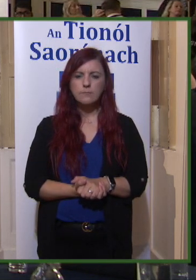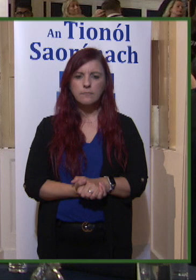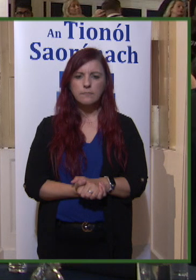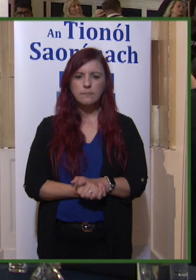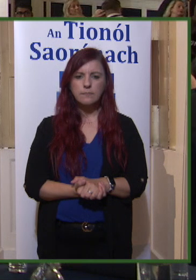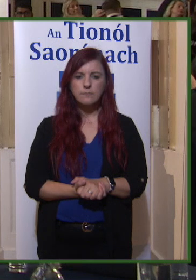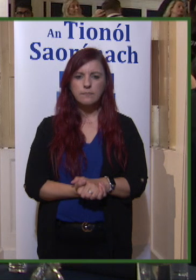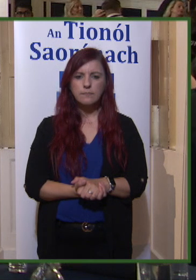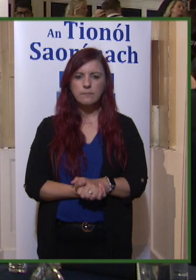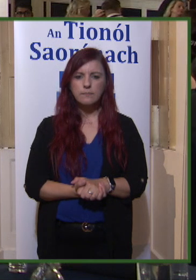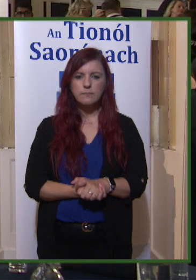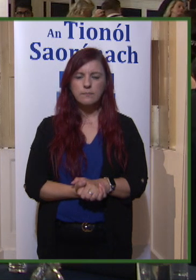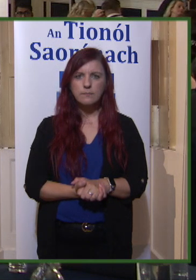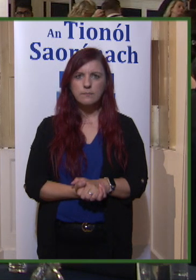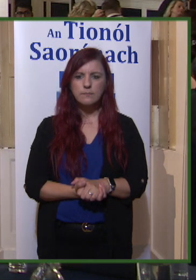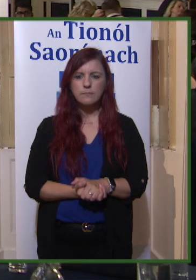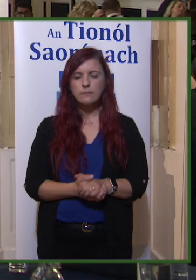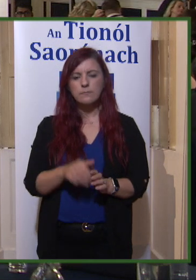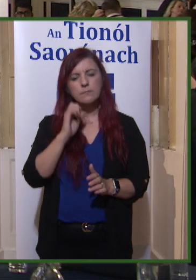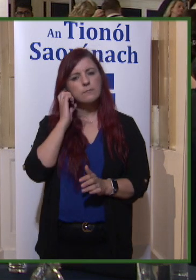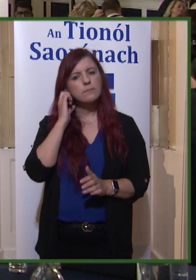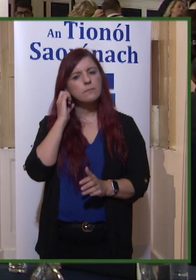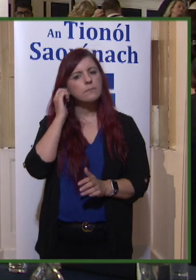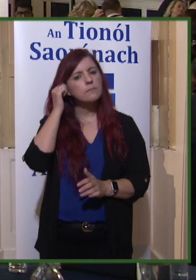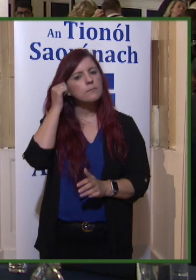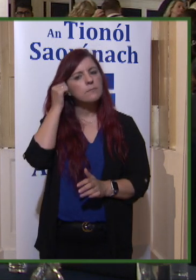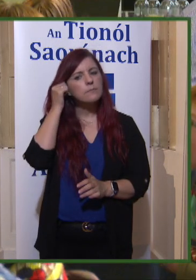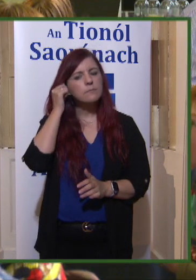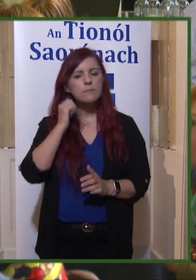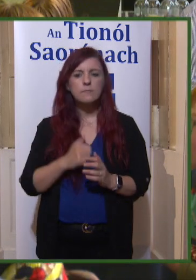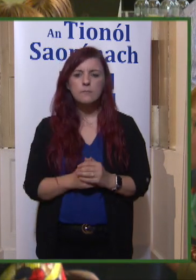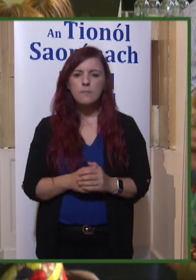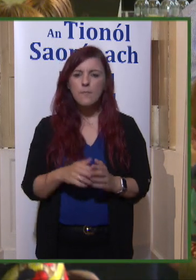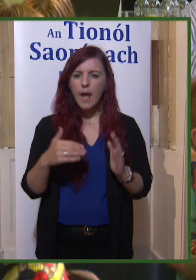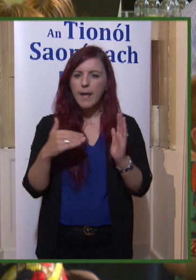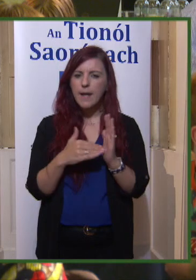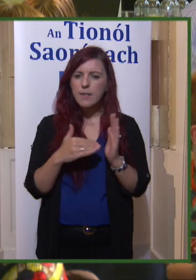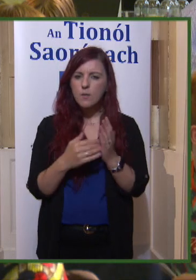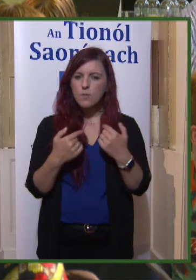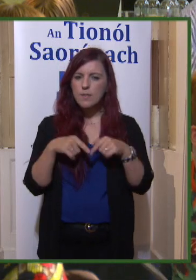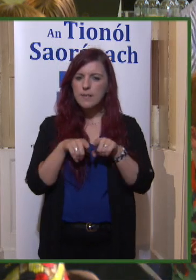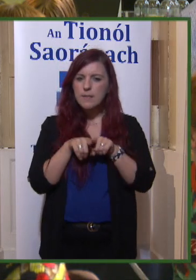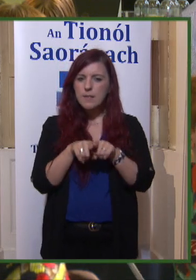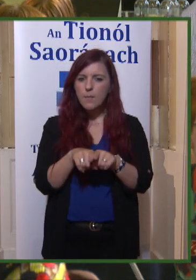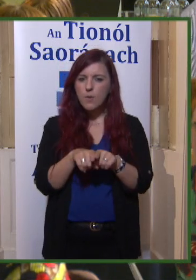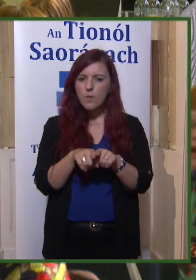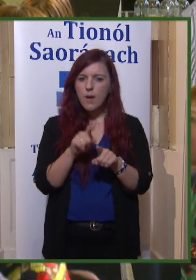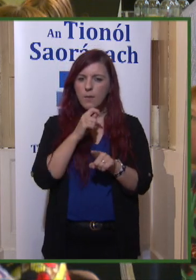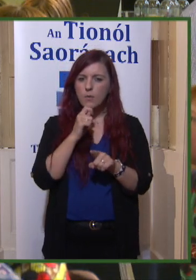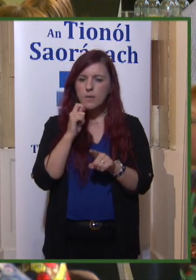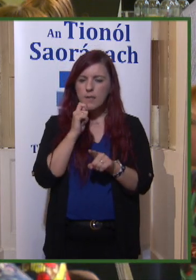two questions on the amount, and I forget the councillor's name there. Deirdre suggesting